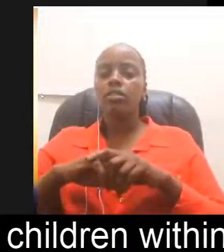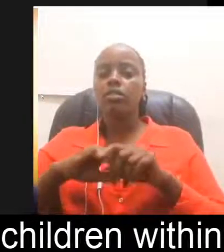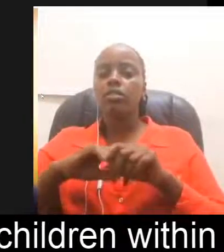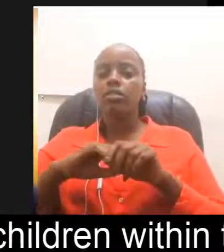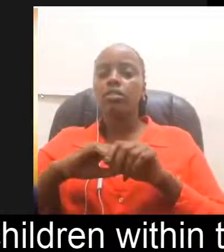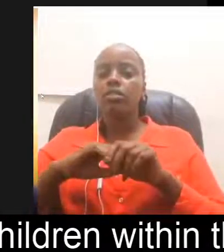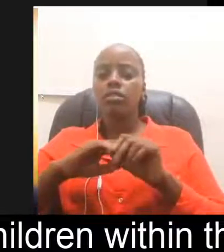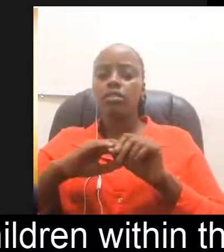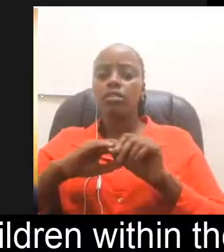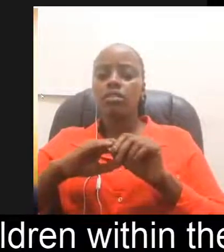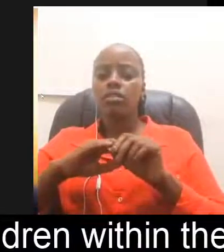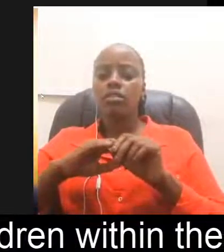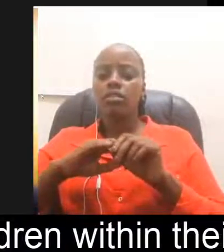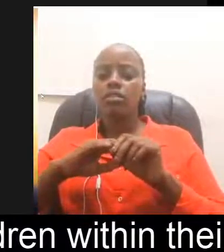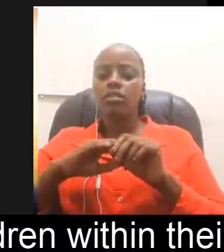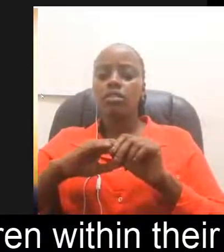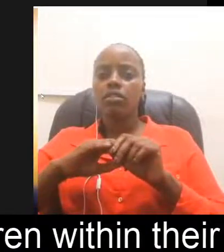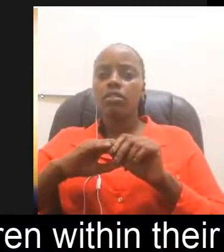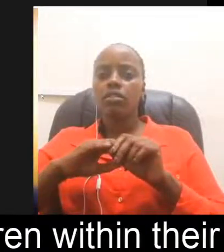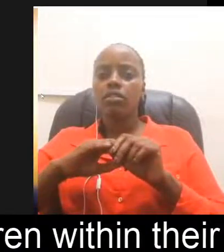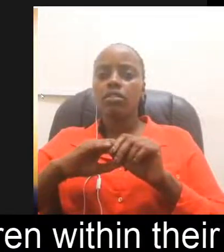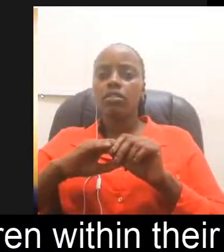can increase your volume.